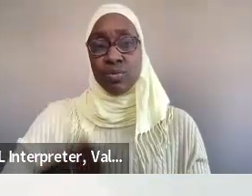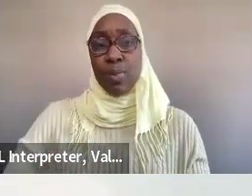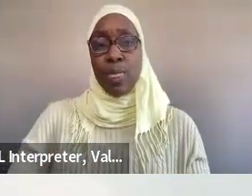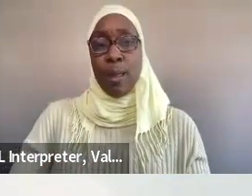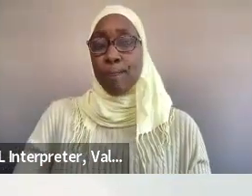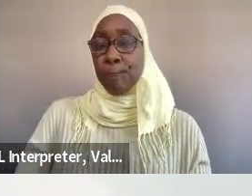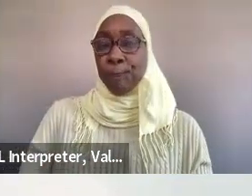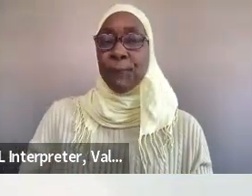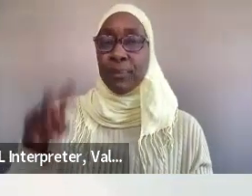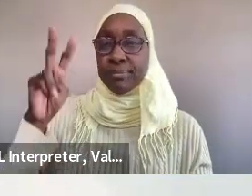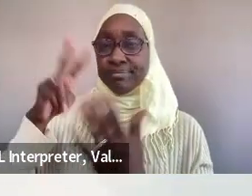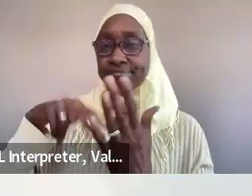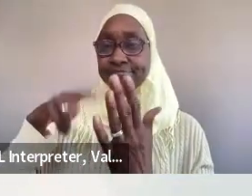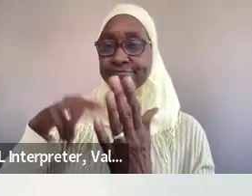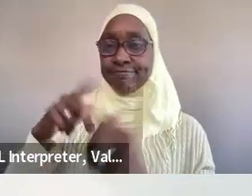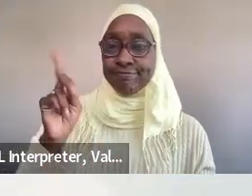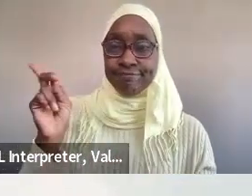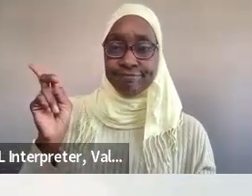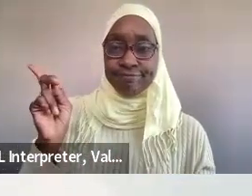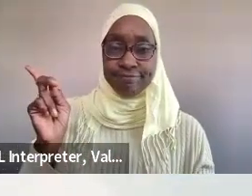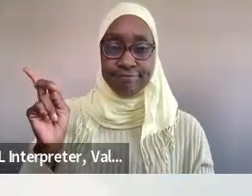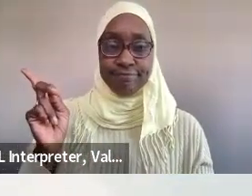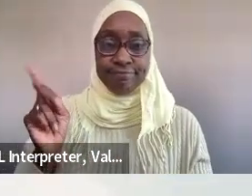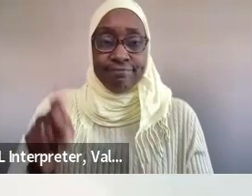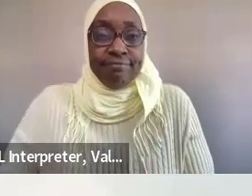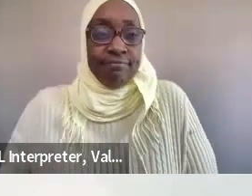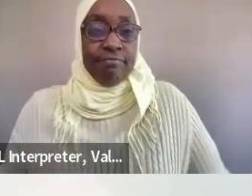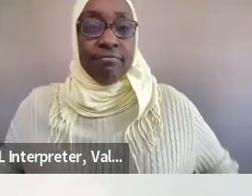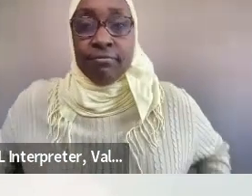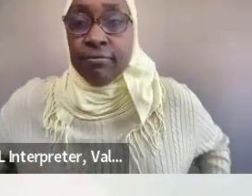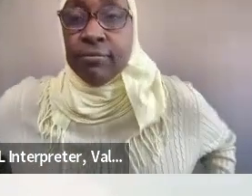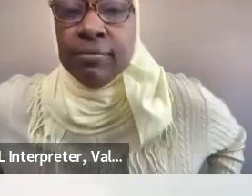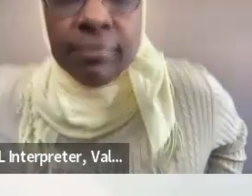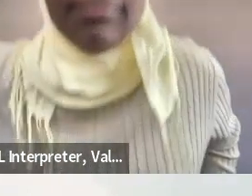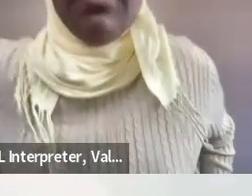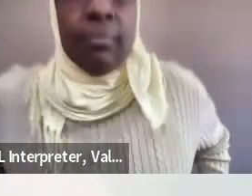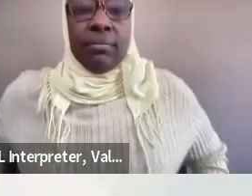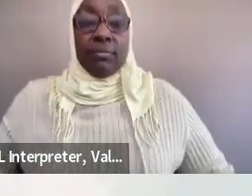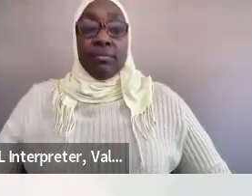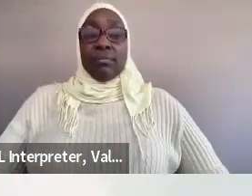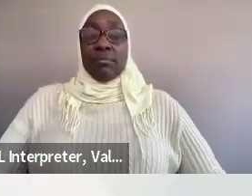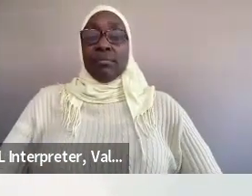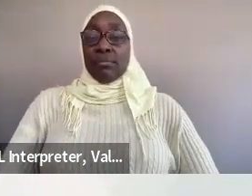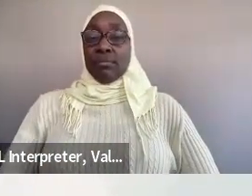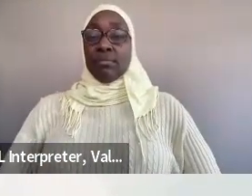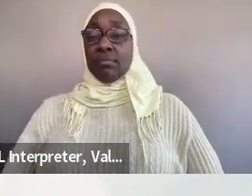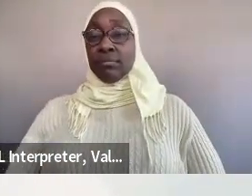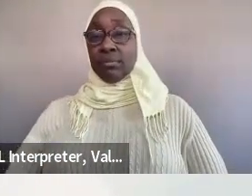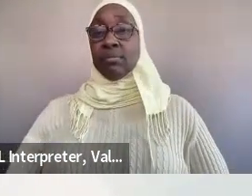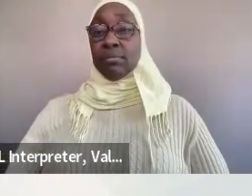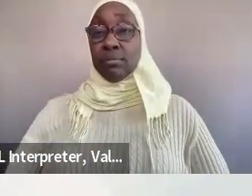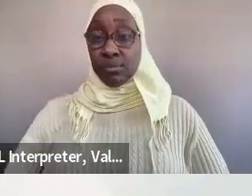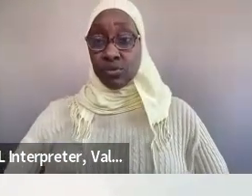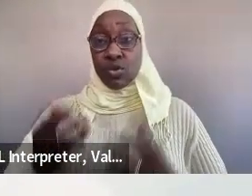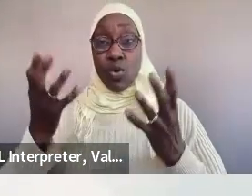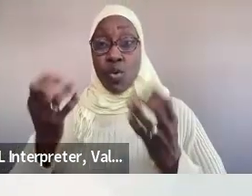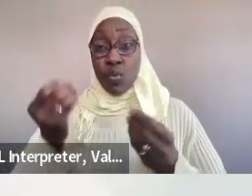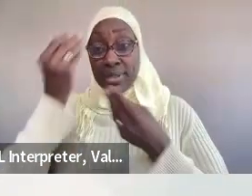LGBTQA, the Diversibility, etc. So I wanted to know, I wanted you to know about some of our